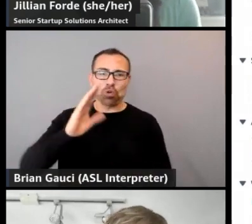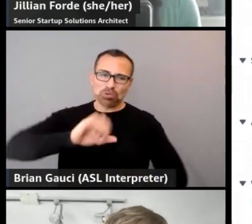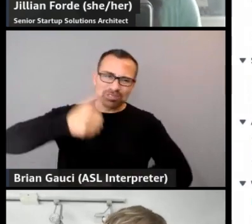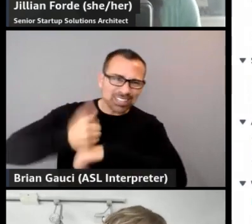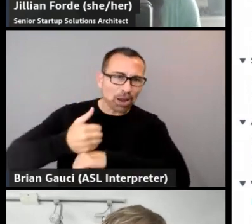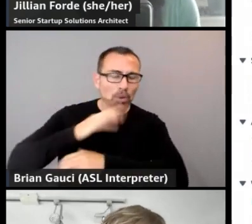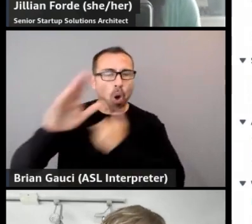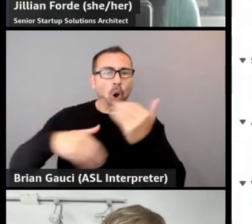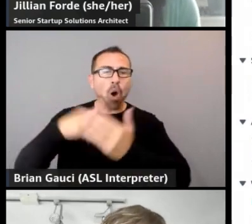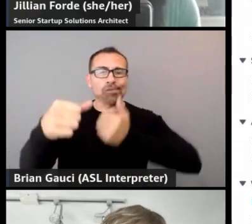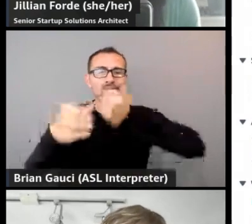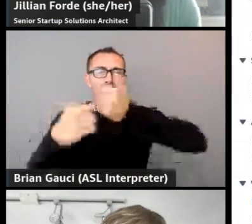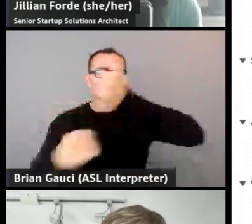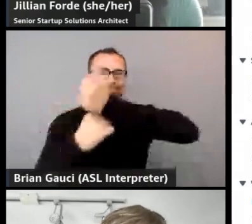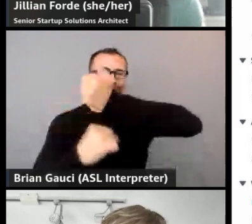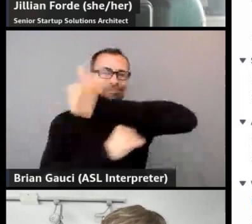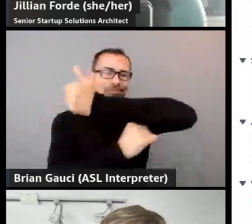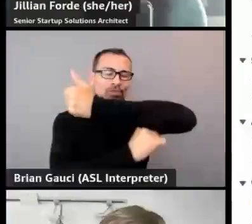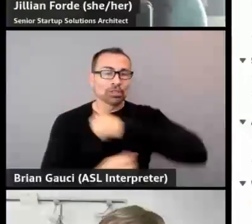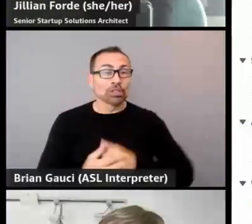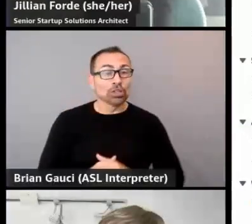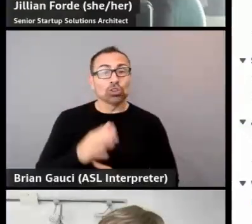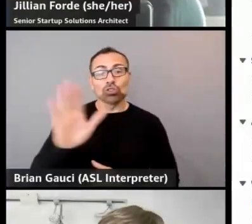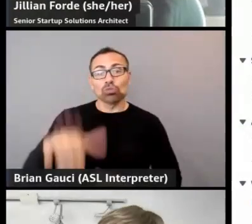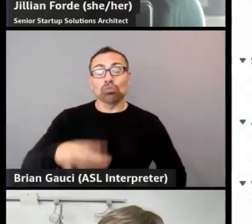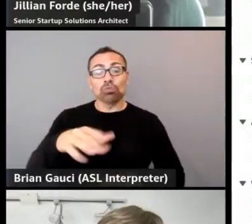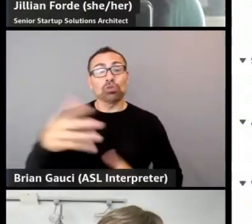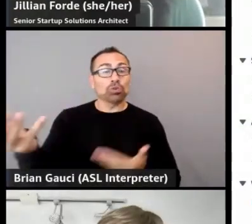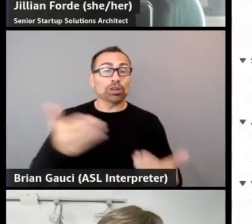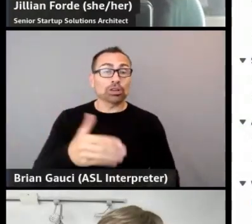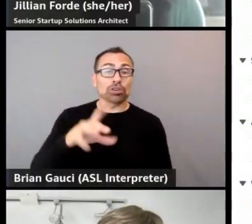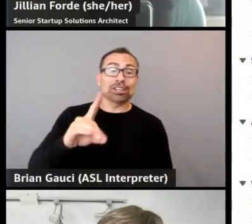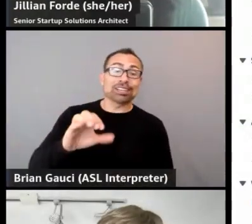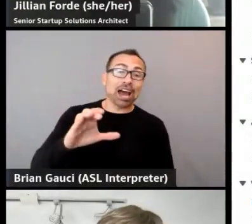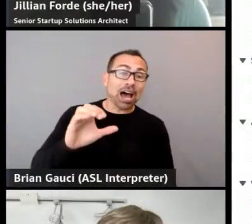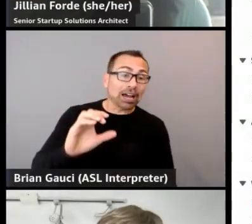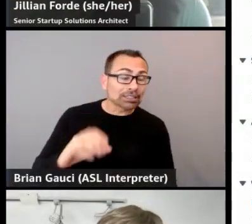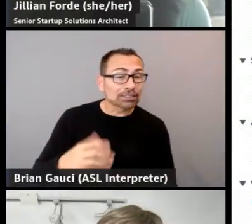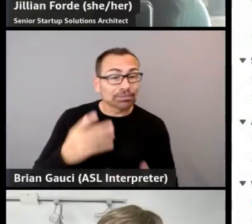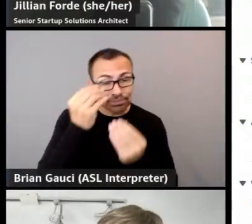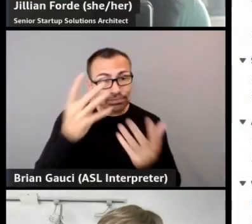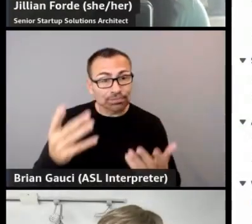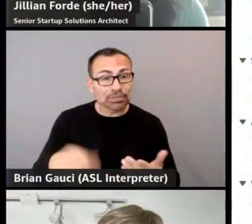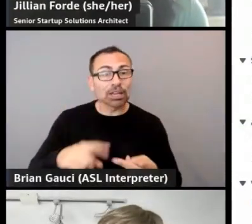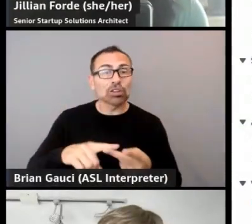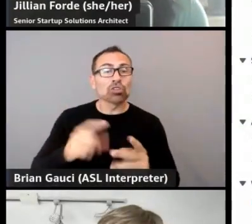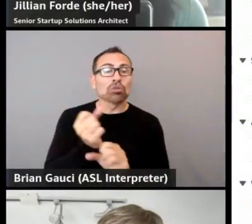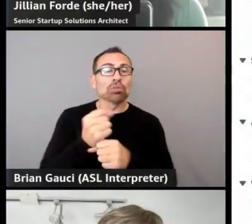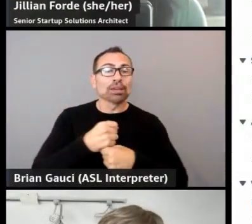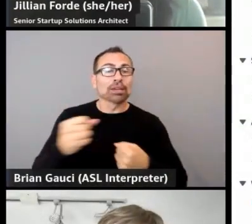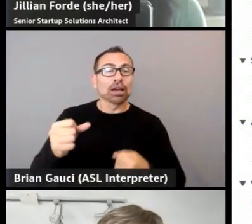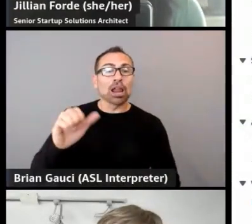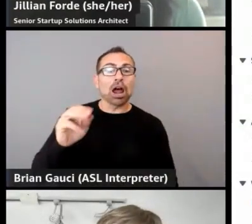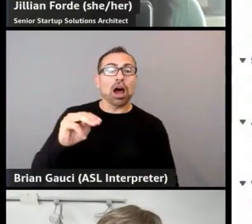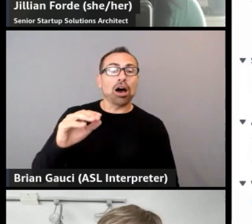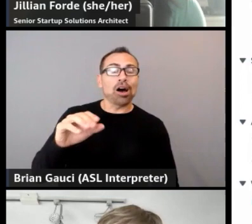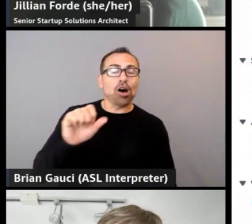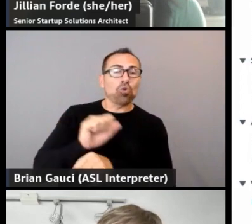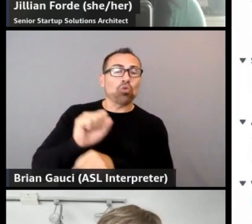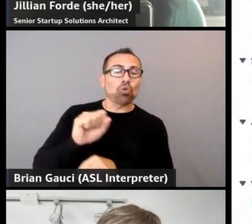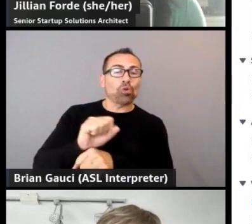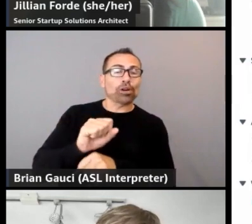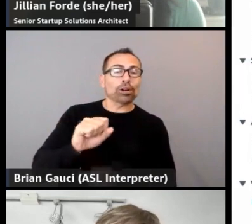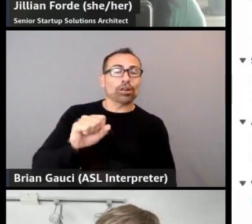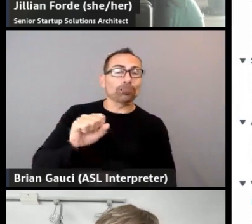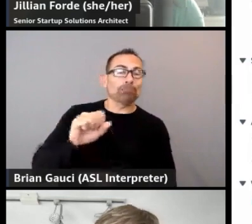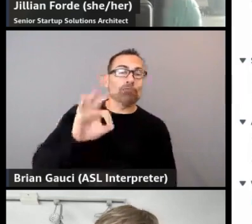And so you bring your Docker container, you bring your workflow script, you create a workflow in Amazon Omics, and then you can run that workflow